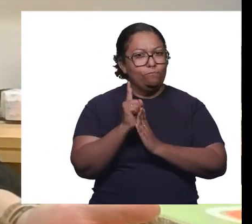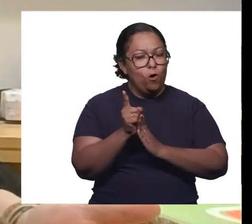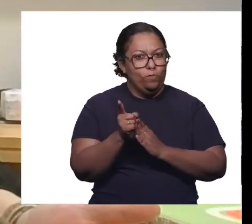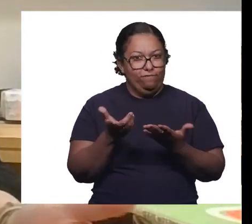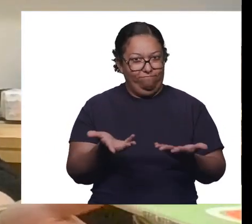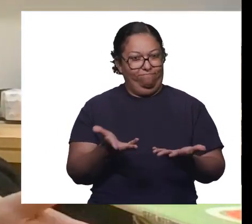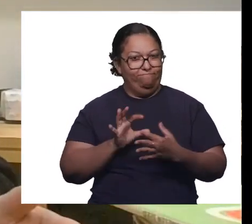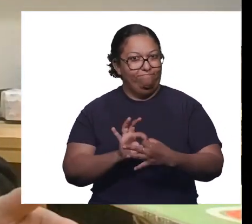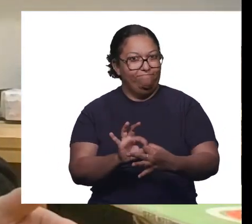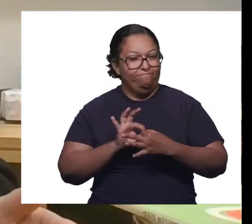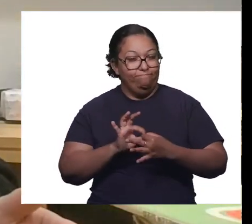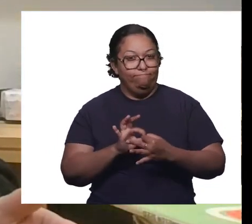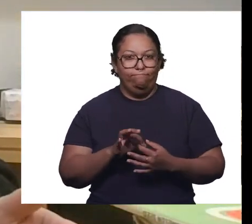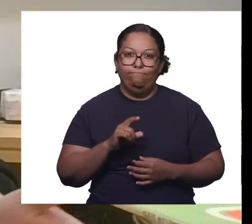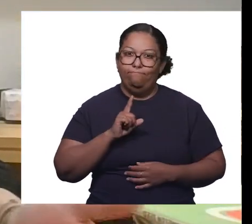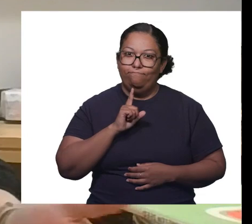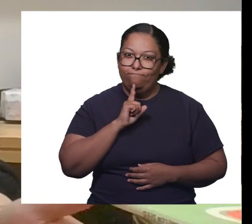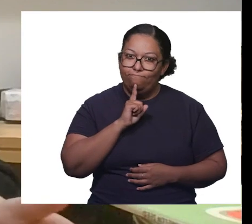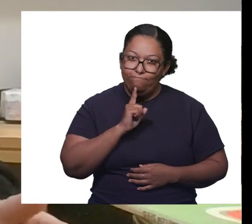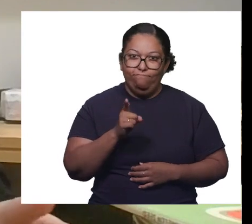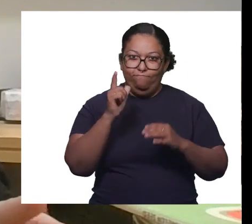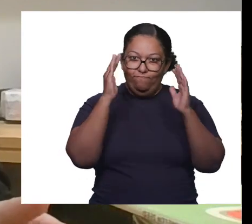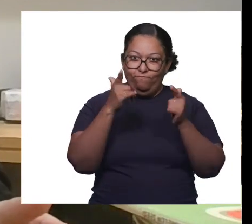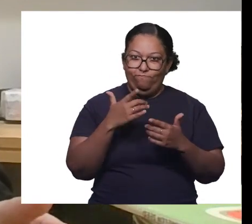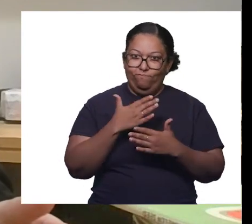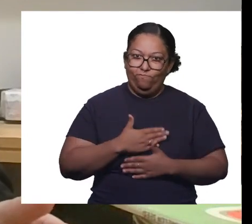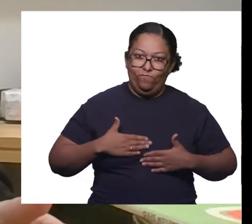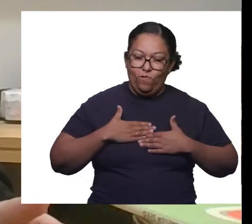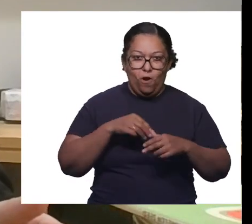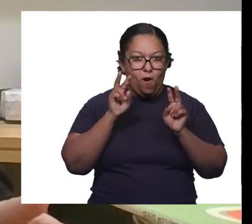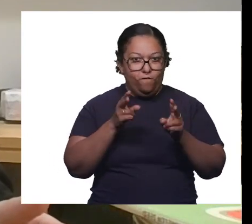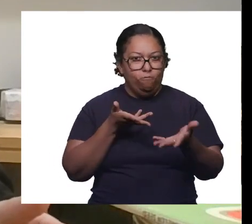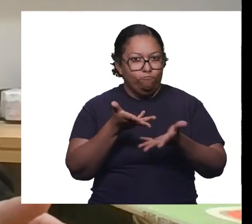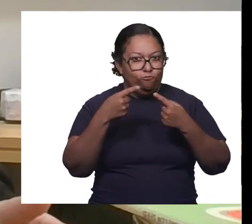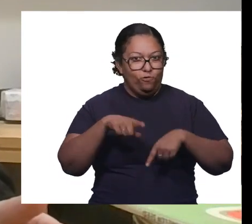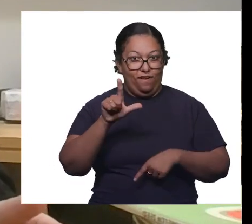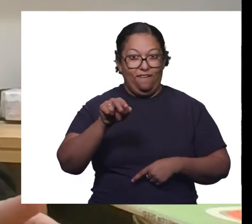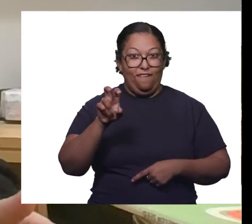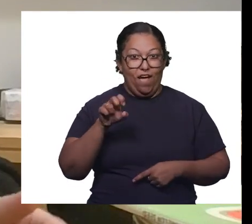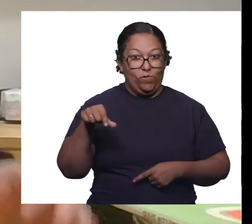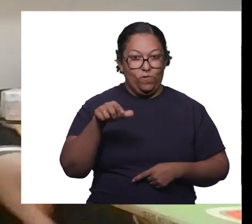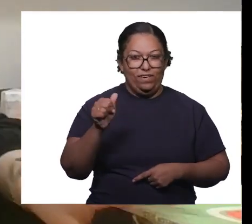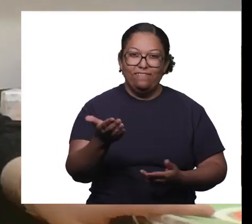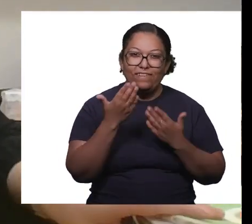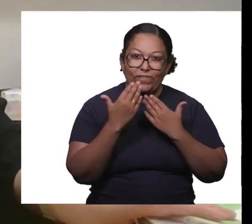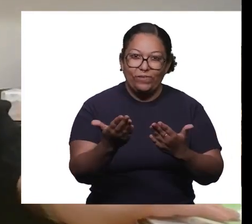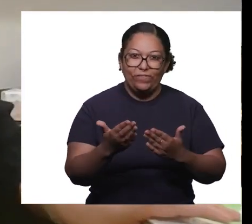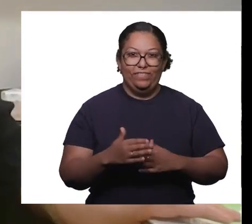discovery together. So I hope you enjoy, and I look forward to talking to you more during the live Q&A. Thank you.